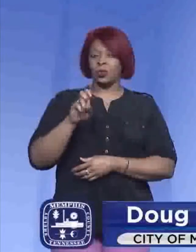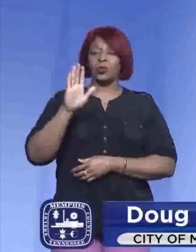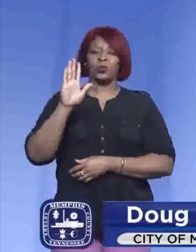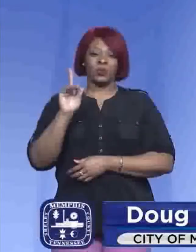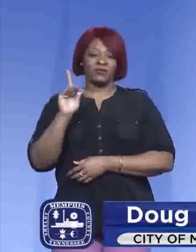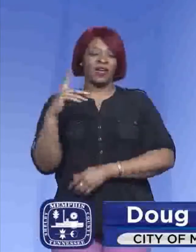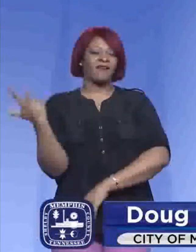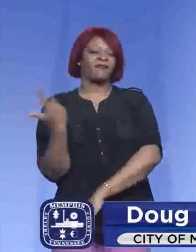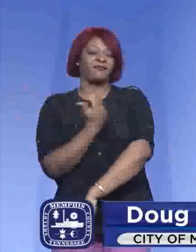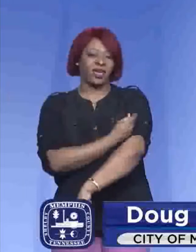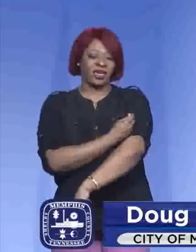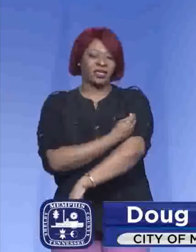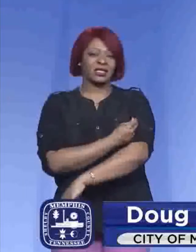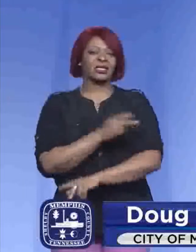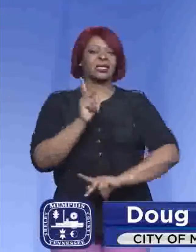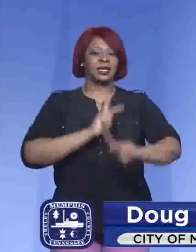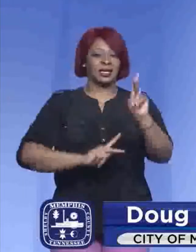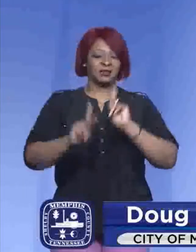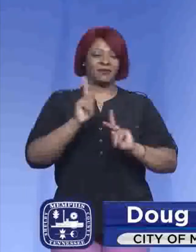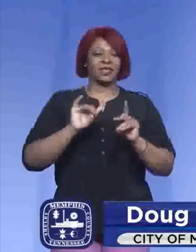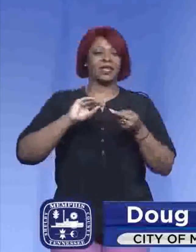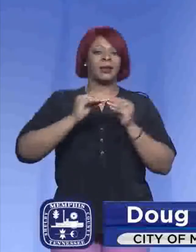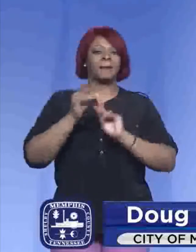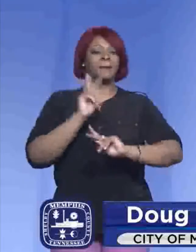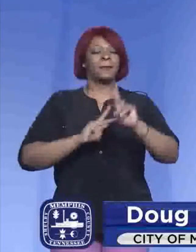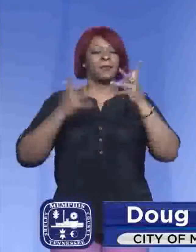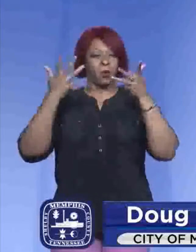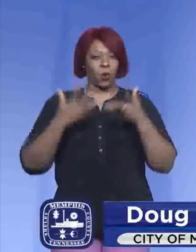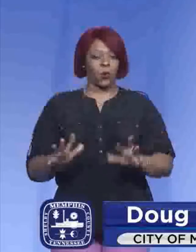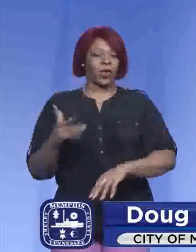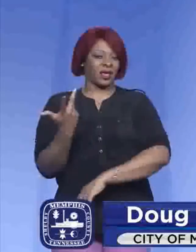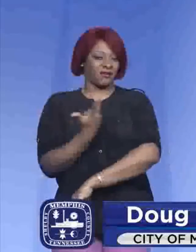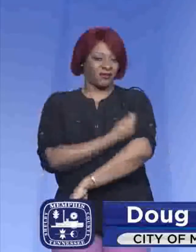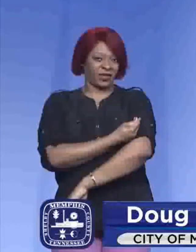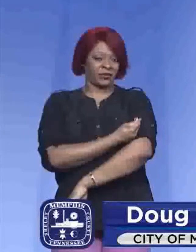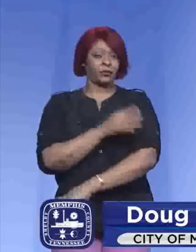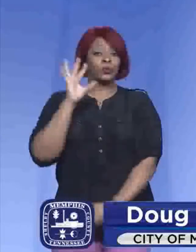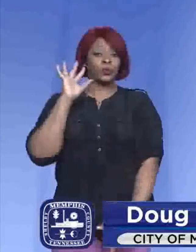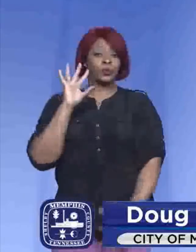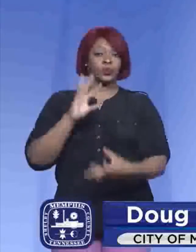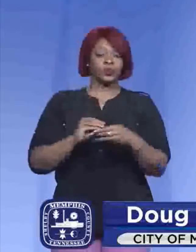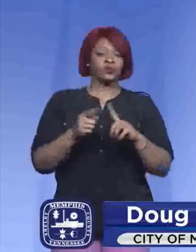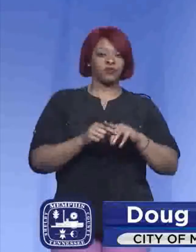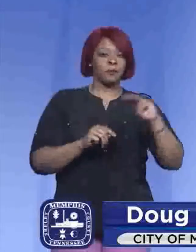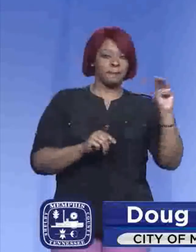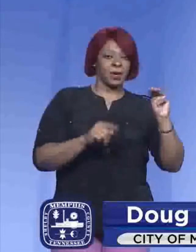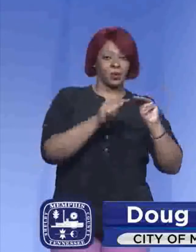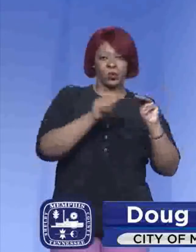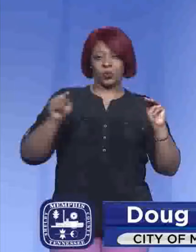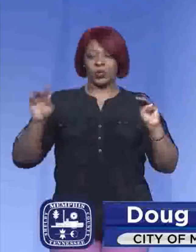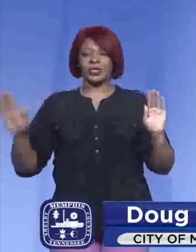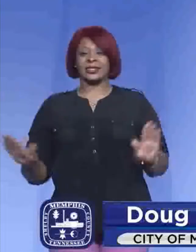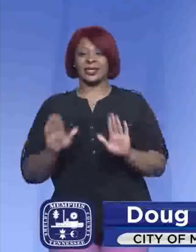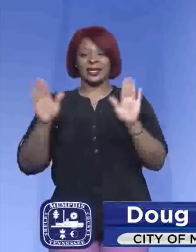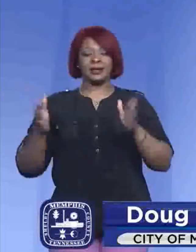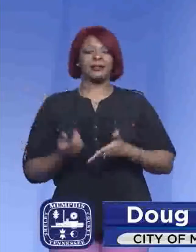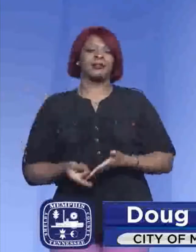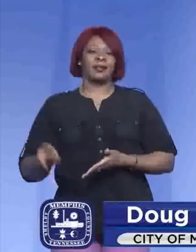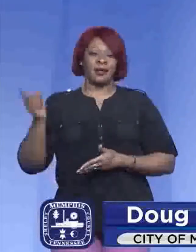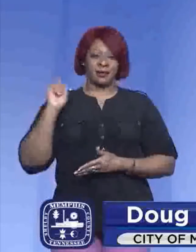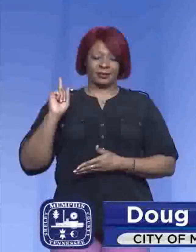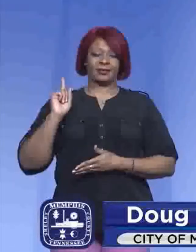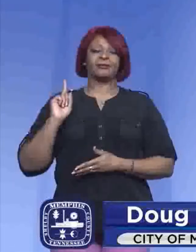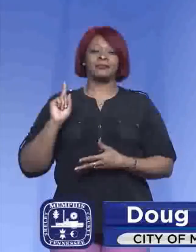41,225 vaccines to individuals. That's the number of people that were vaccinated in total from Monday to Sunday last week.